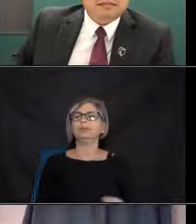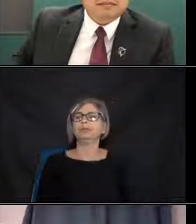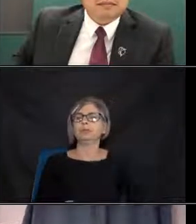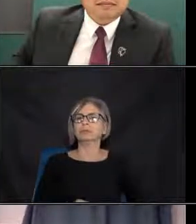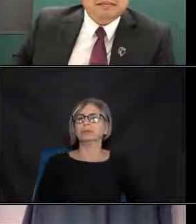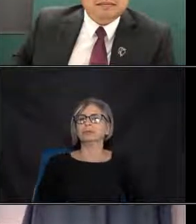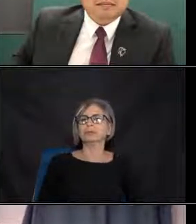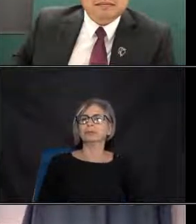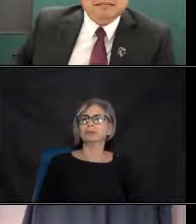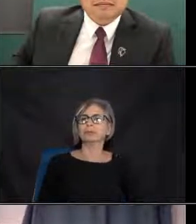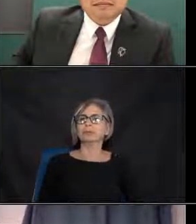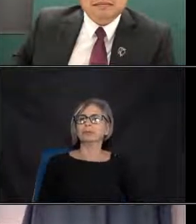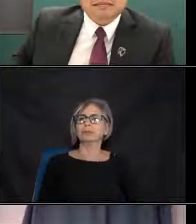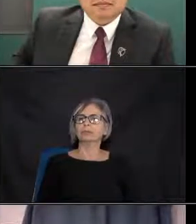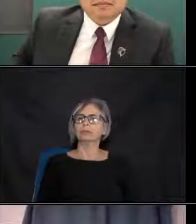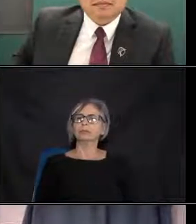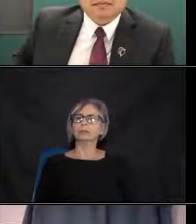And so,